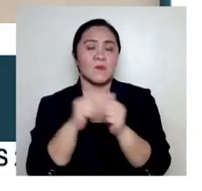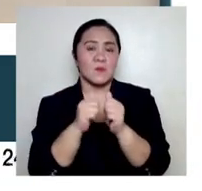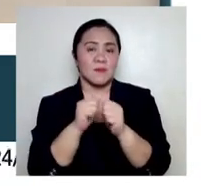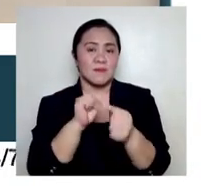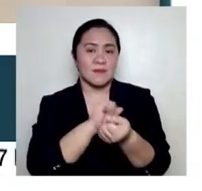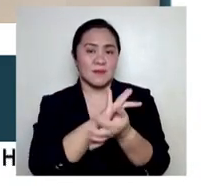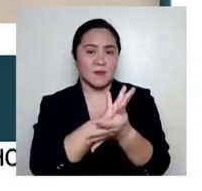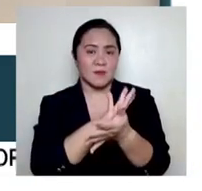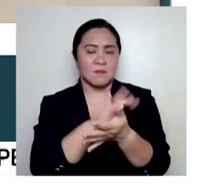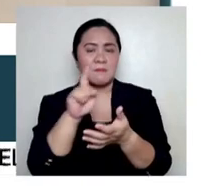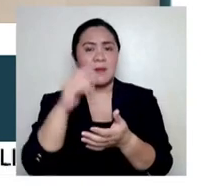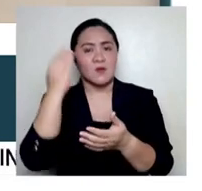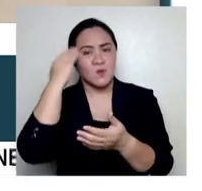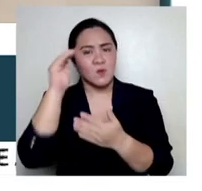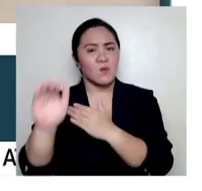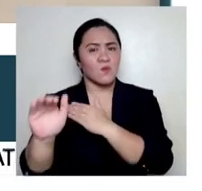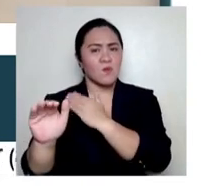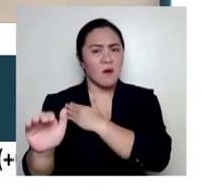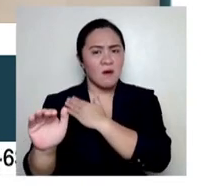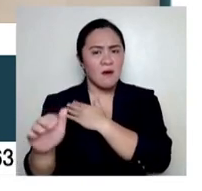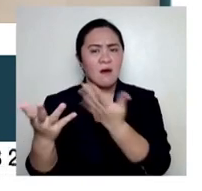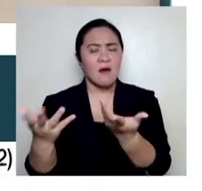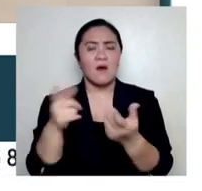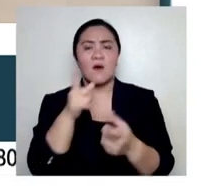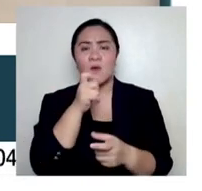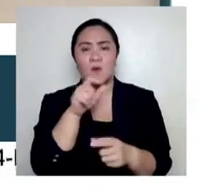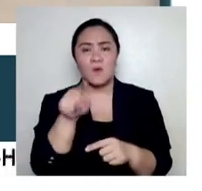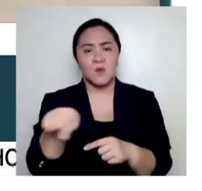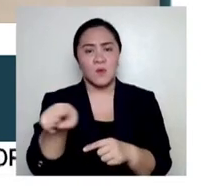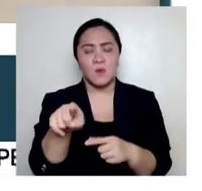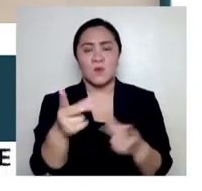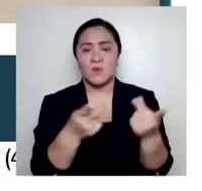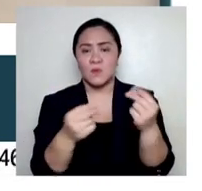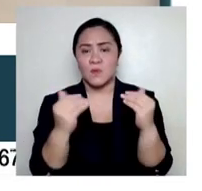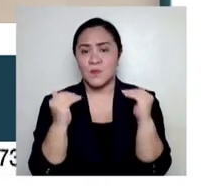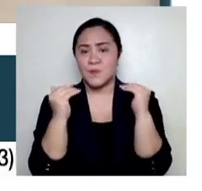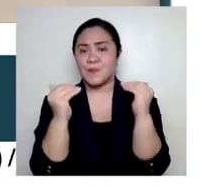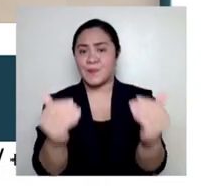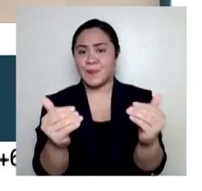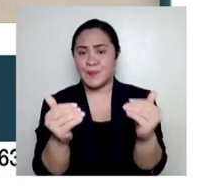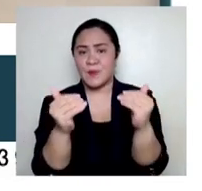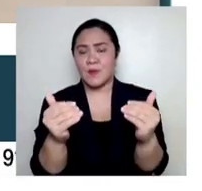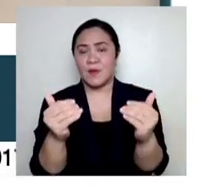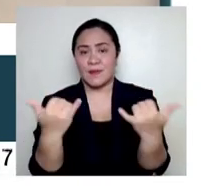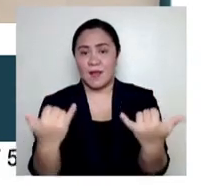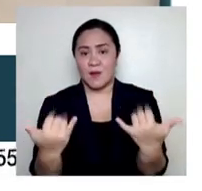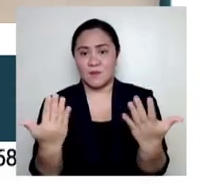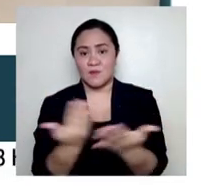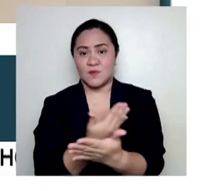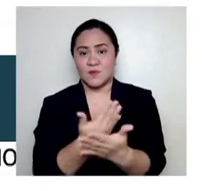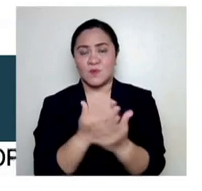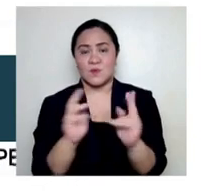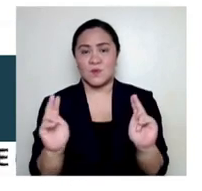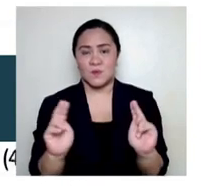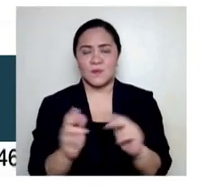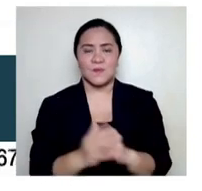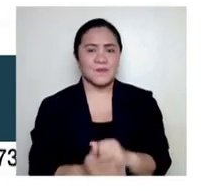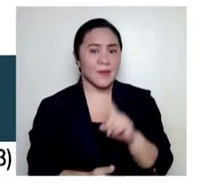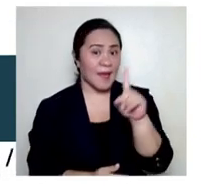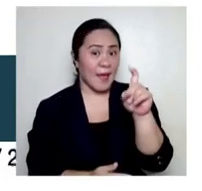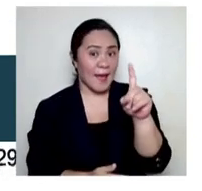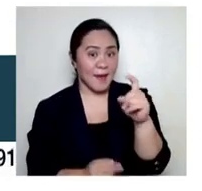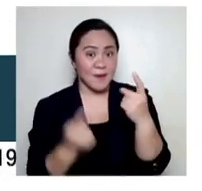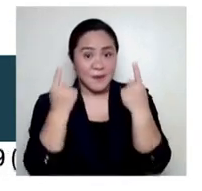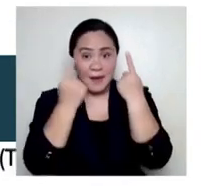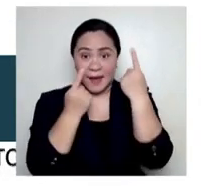into account when we talk about how are we going to move forward with the new normal. Are you concerned, Dr. Loreche, that, you know, moving